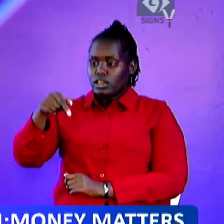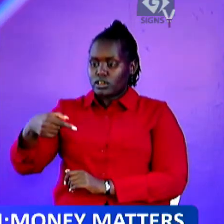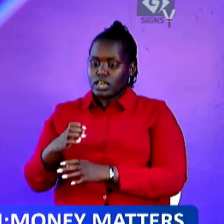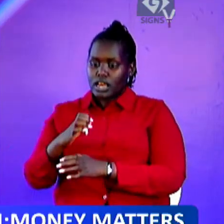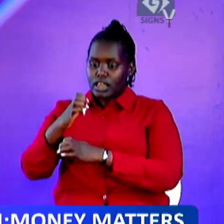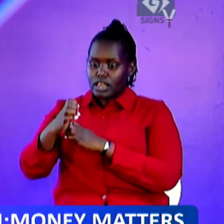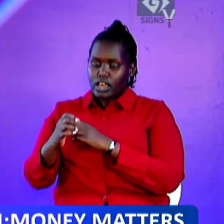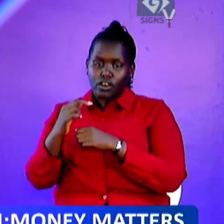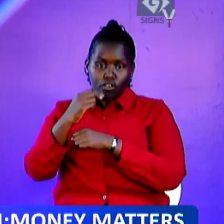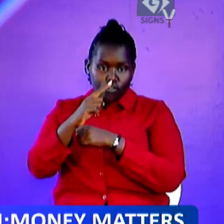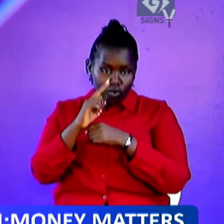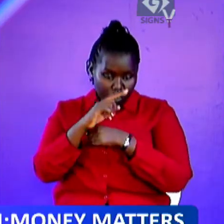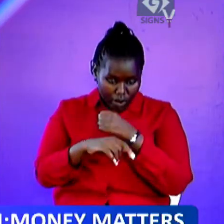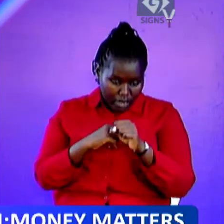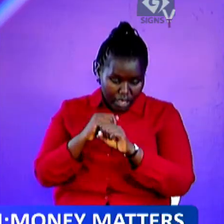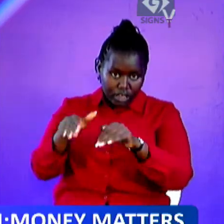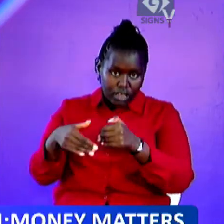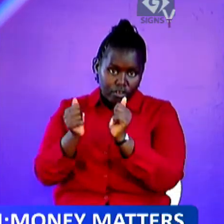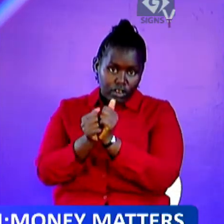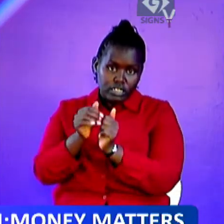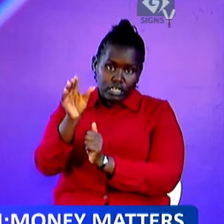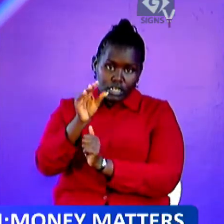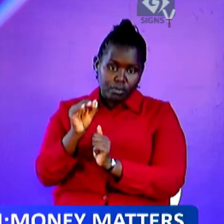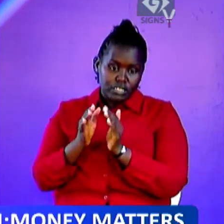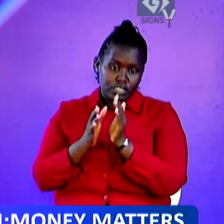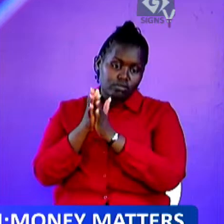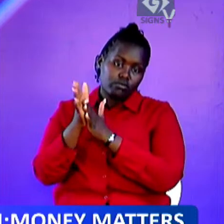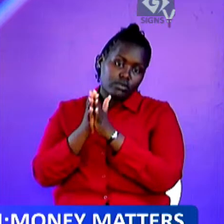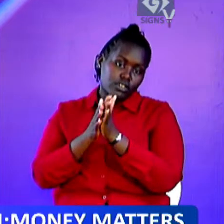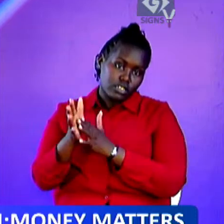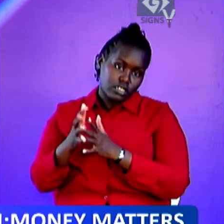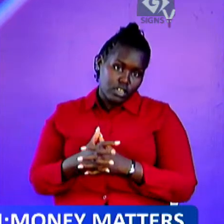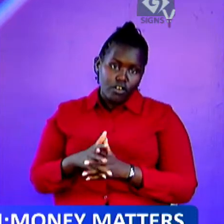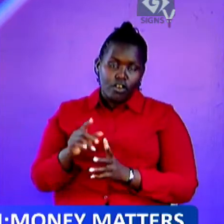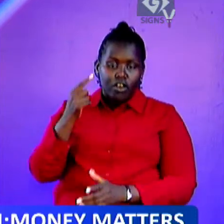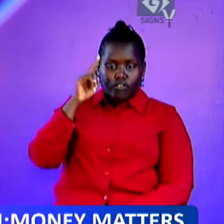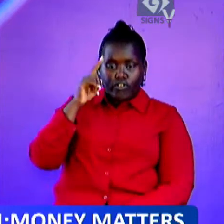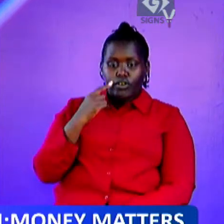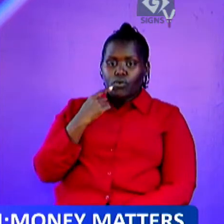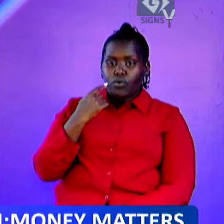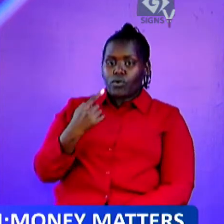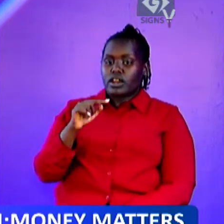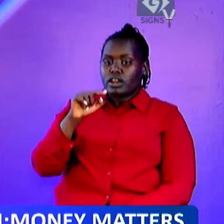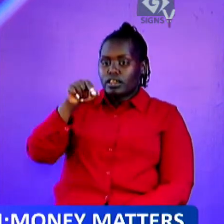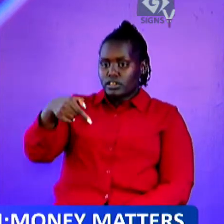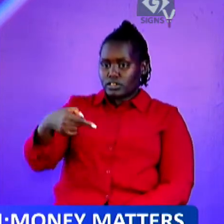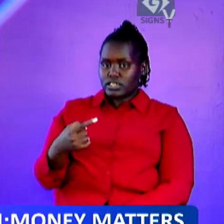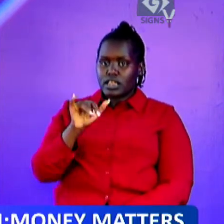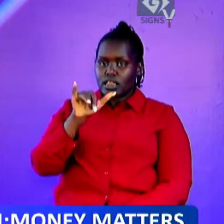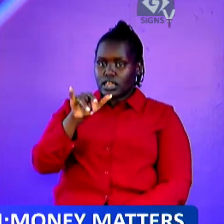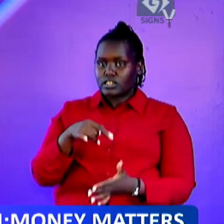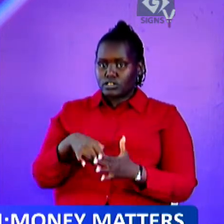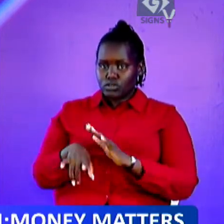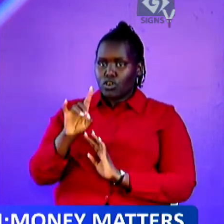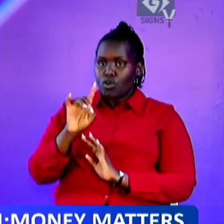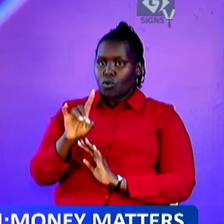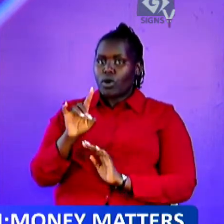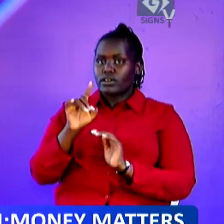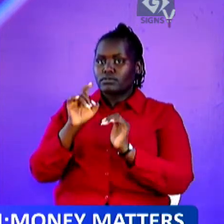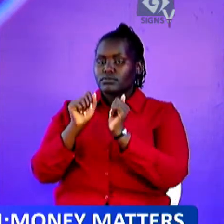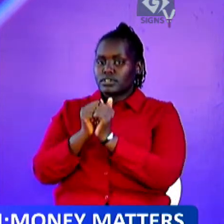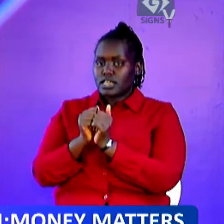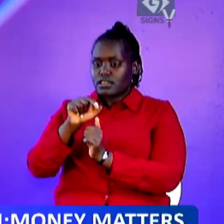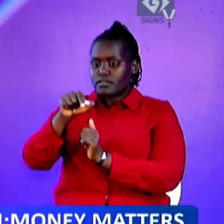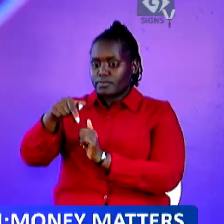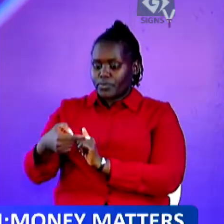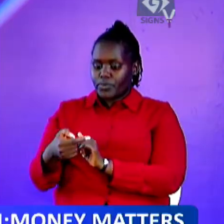1 year, they are supposed to give you 10% interest. Of the 100,000. Of the 100,000. So that is the 110,000. Yeah, so the interest is 10,000.